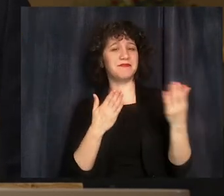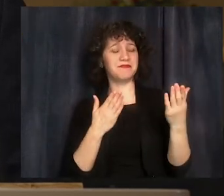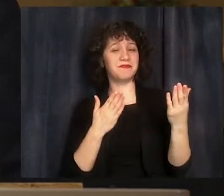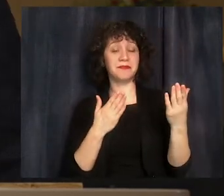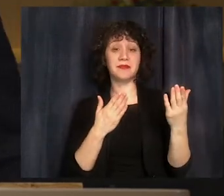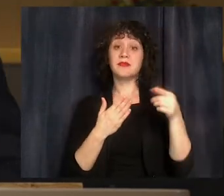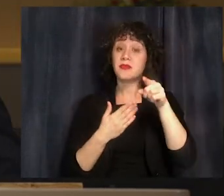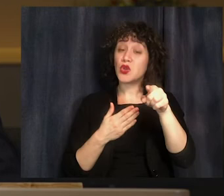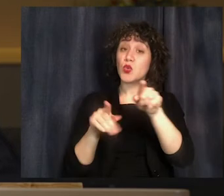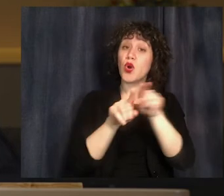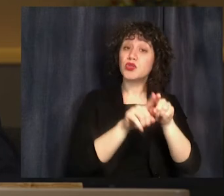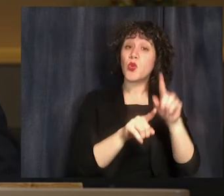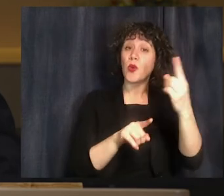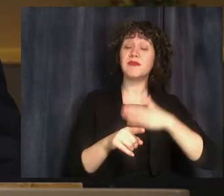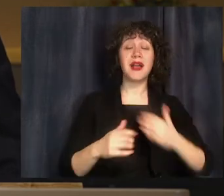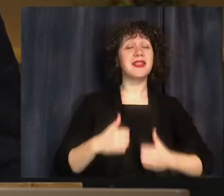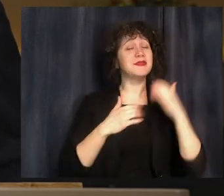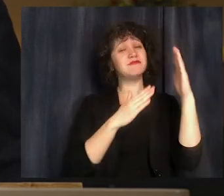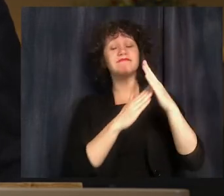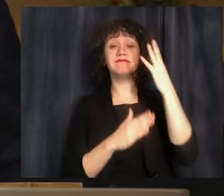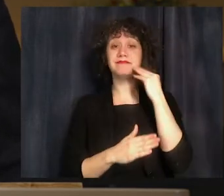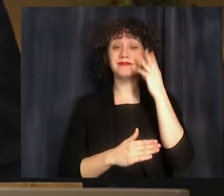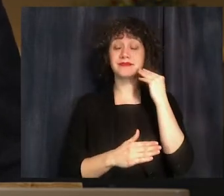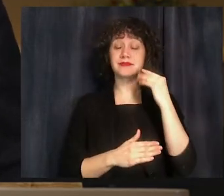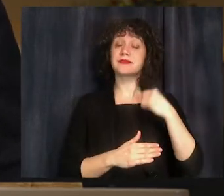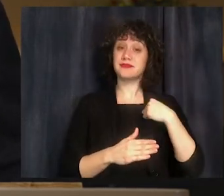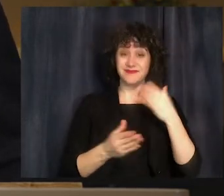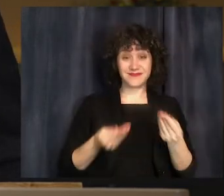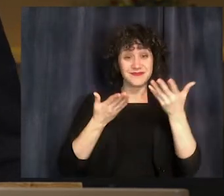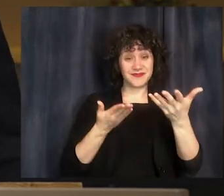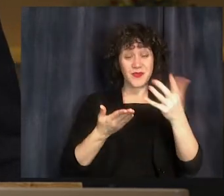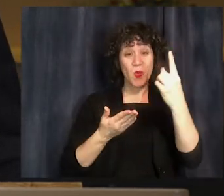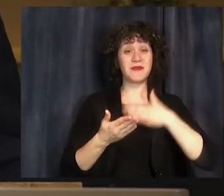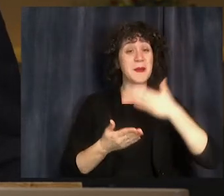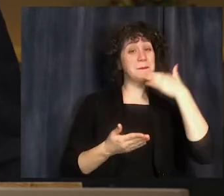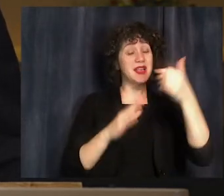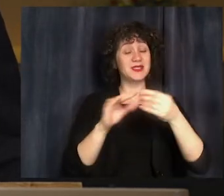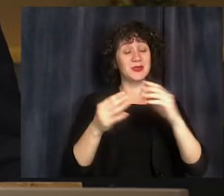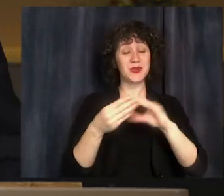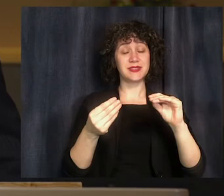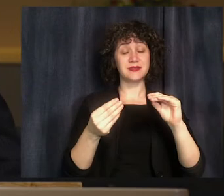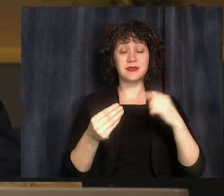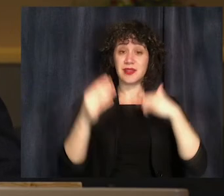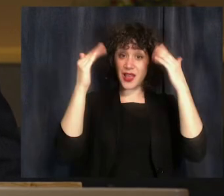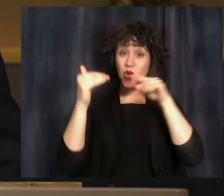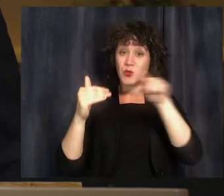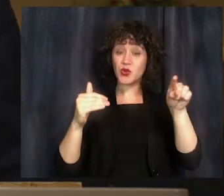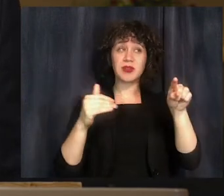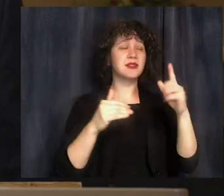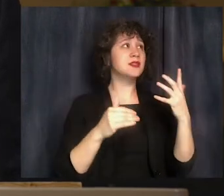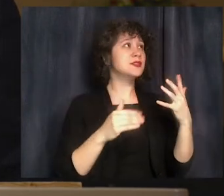you have also been one of my life's greatest experiences, I give you one of my best stories. I hope you can get as much mileage out of it as I